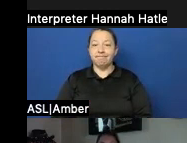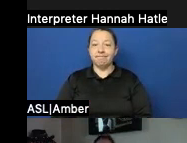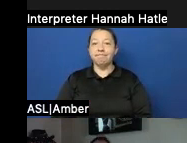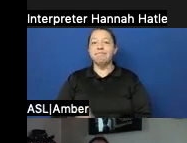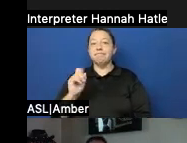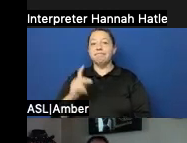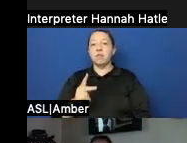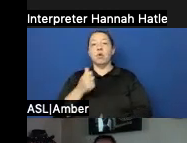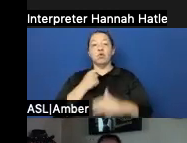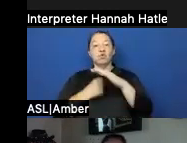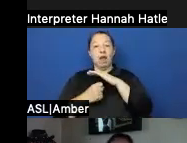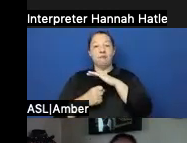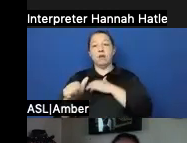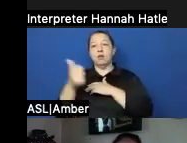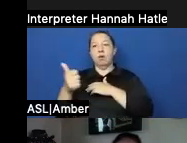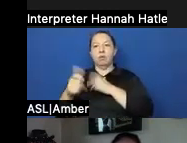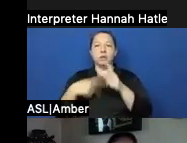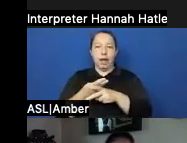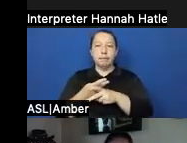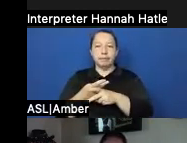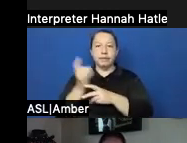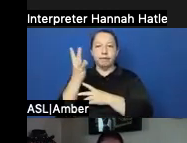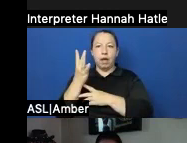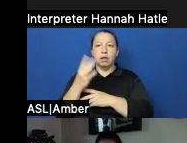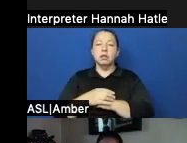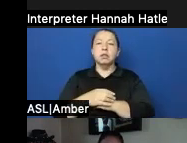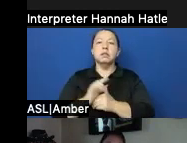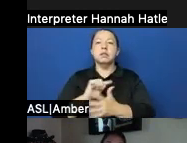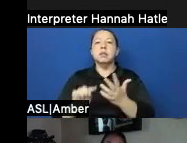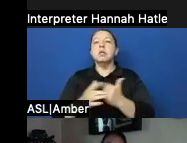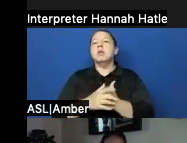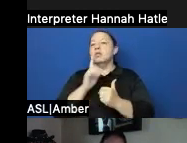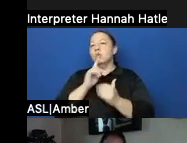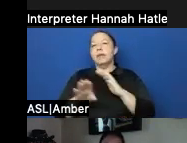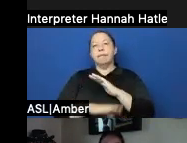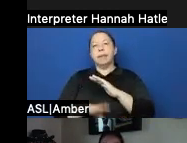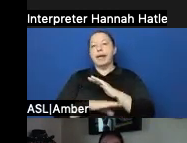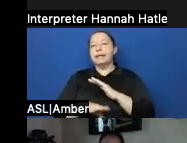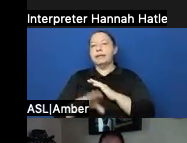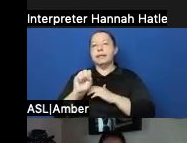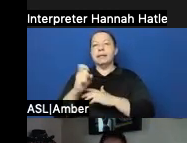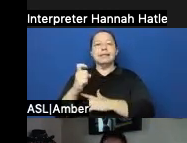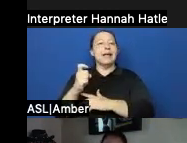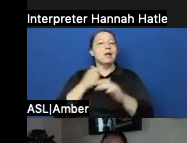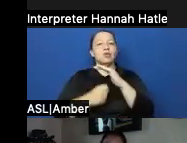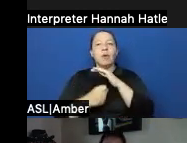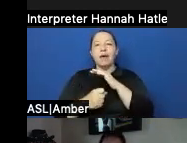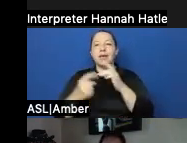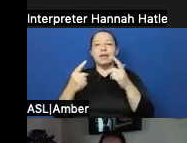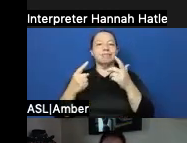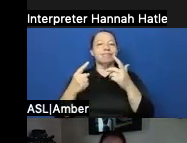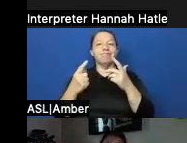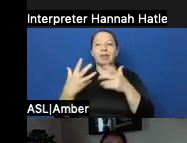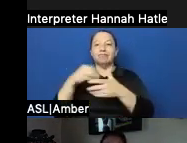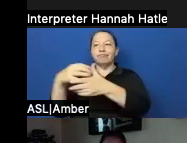Trafficking and other forms of violence. So this is really basic. Sex trafficking intersects with everything. Child